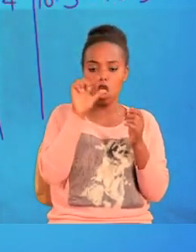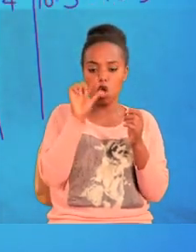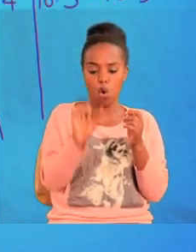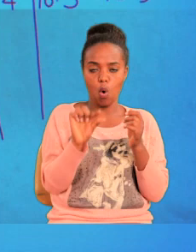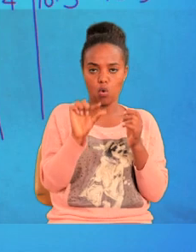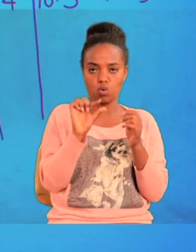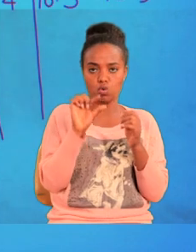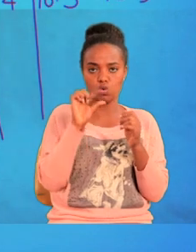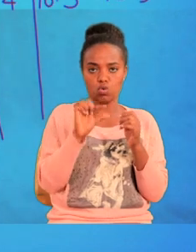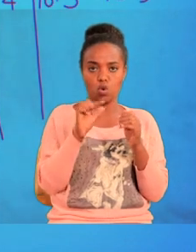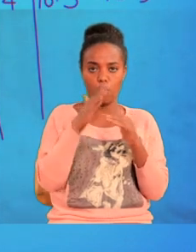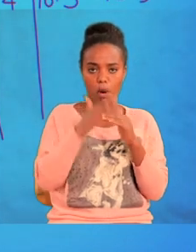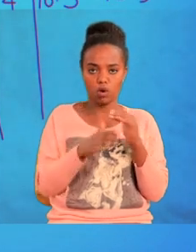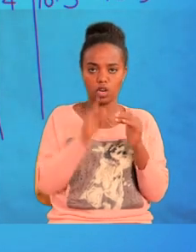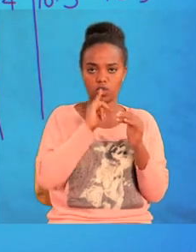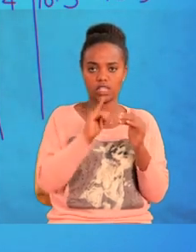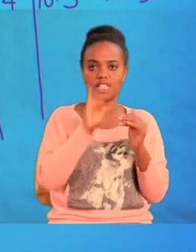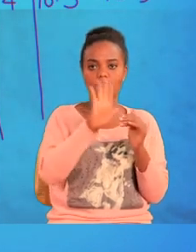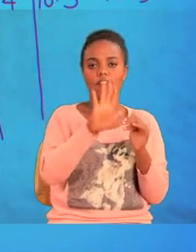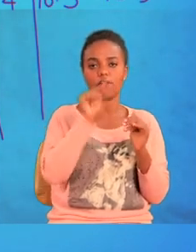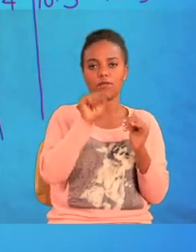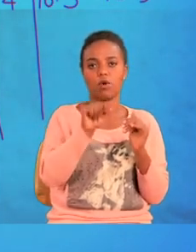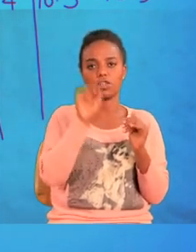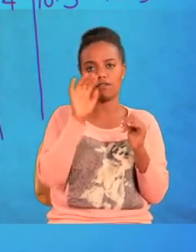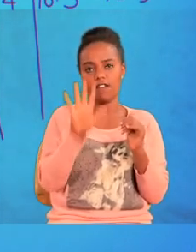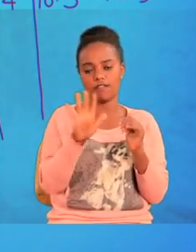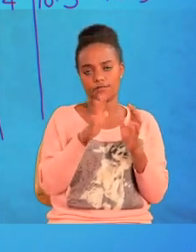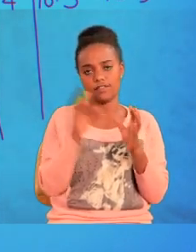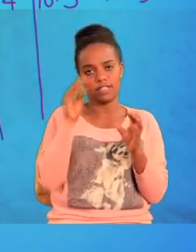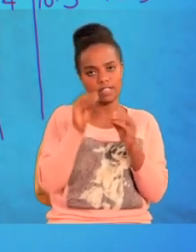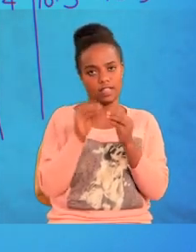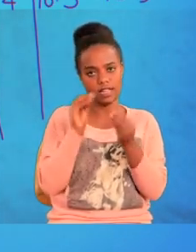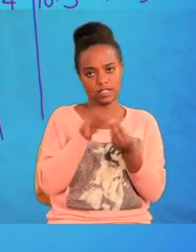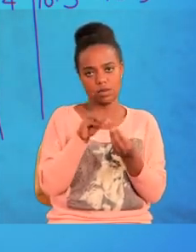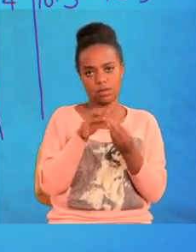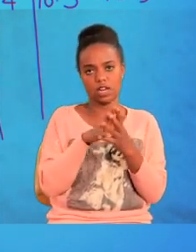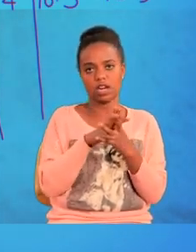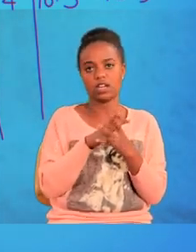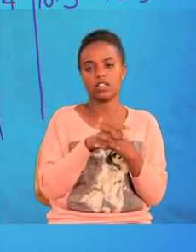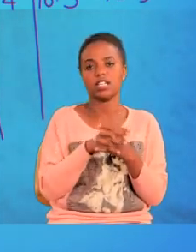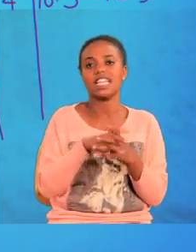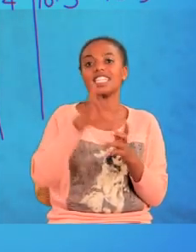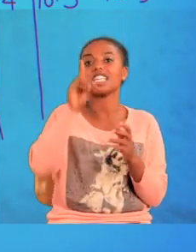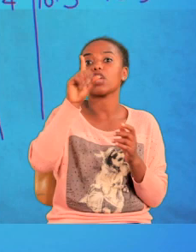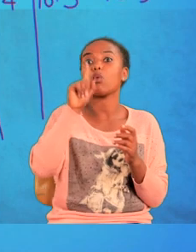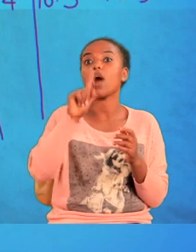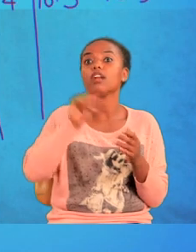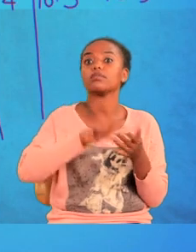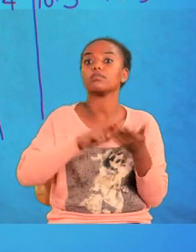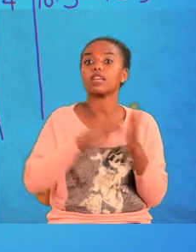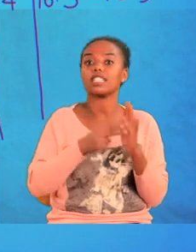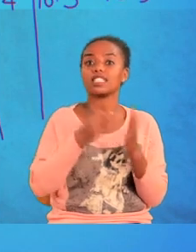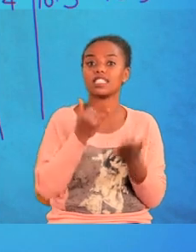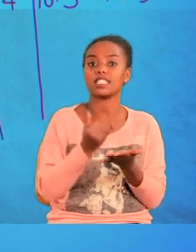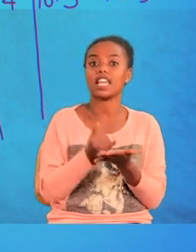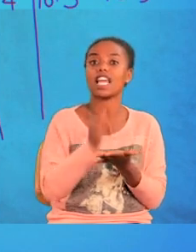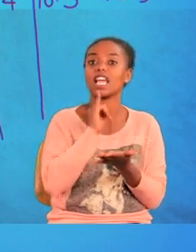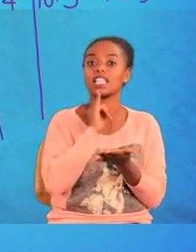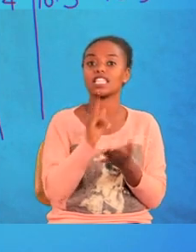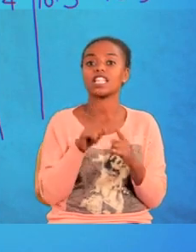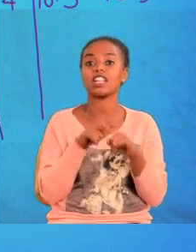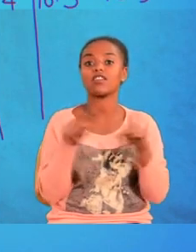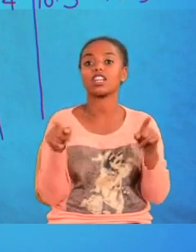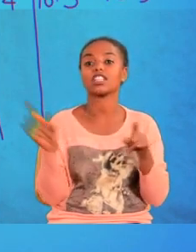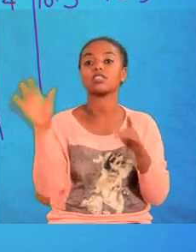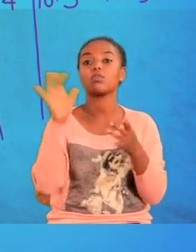5.5. So we have 5.5 here. D1 means it is the